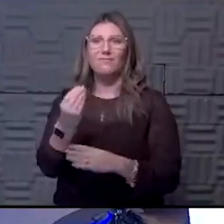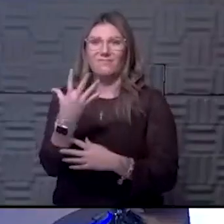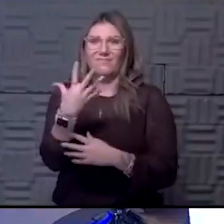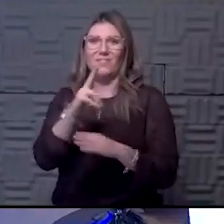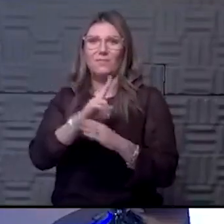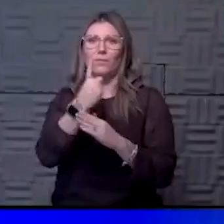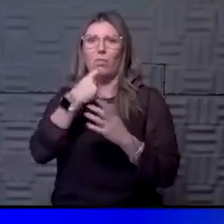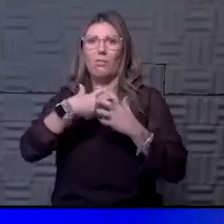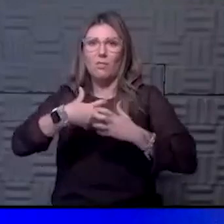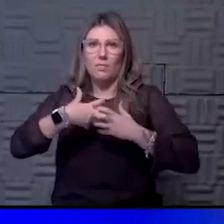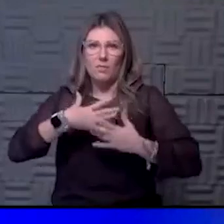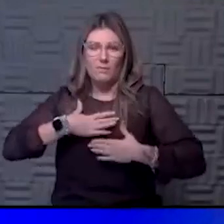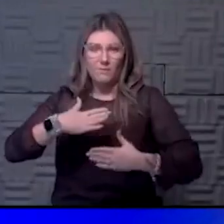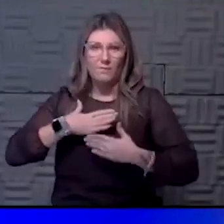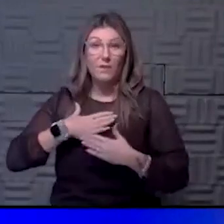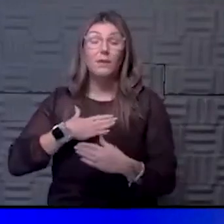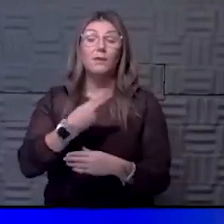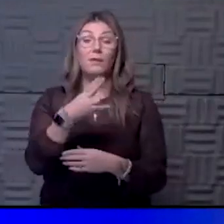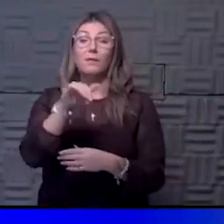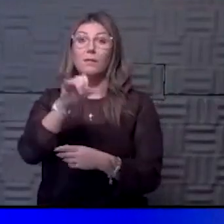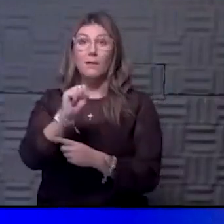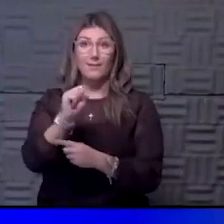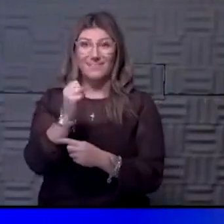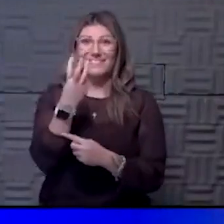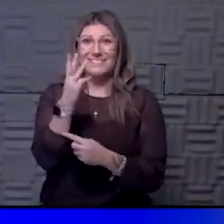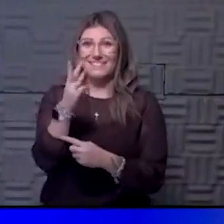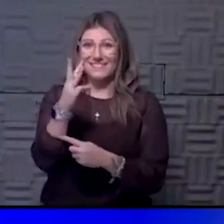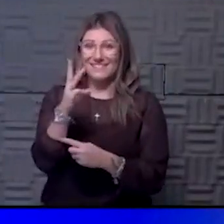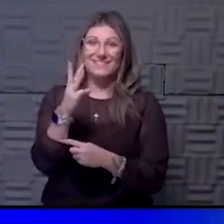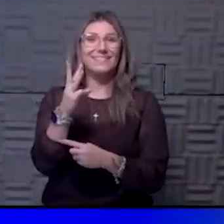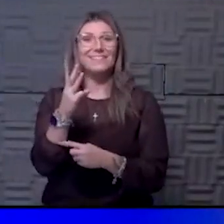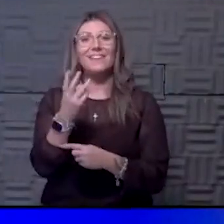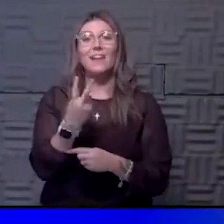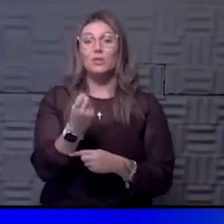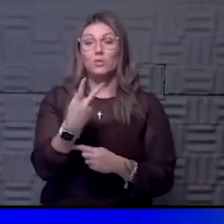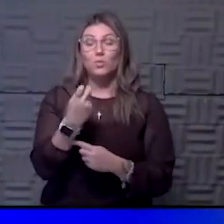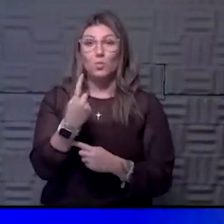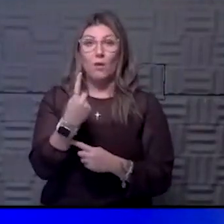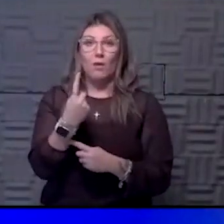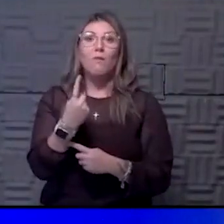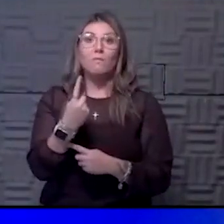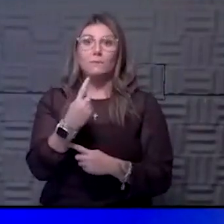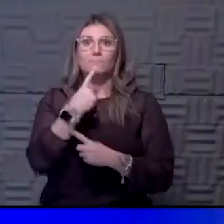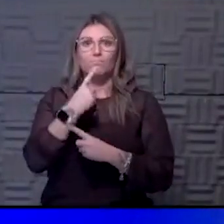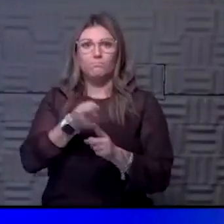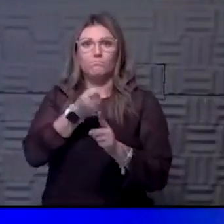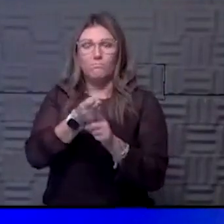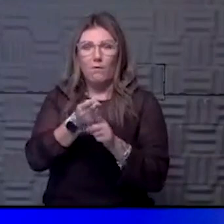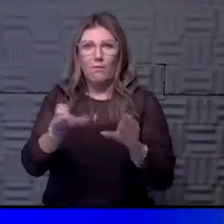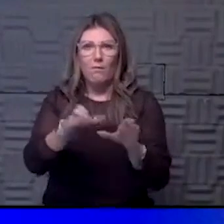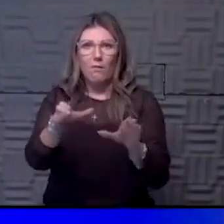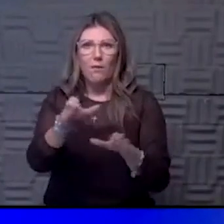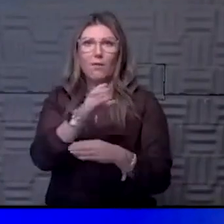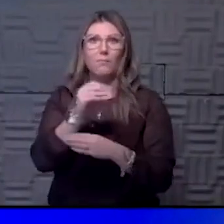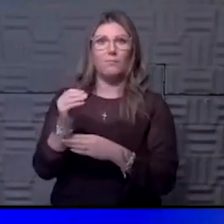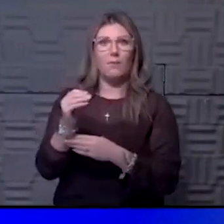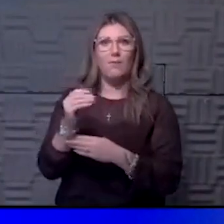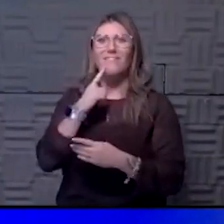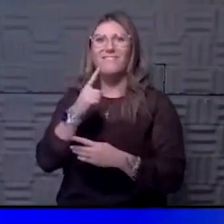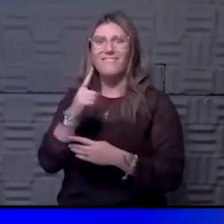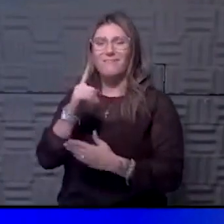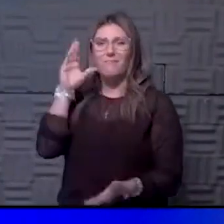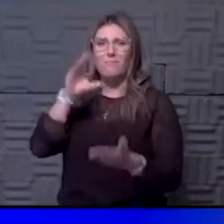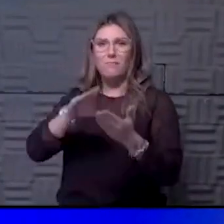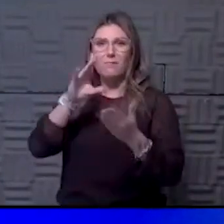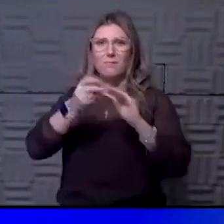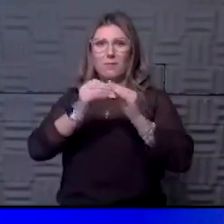Hays? Hays has 16 with 12 active infections and 4 in that recovery period as well. So their numbers are going down. Again, if we can continue to